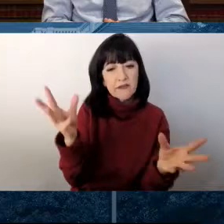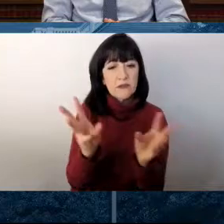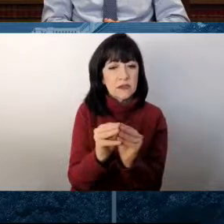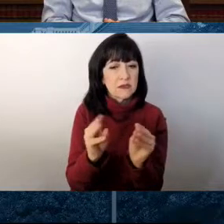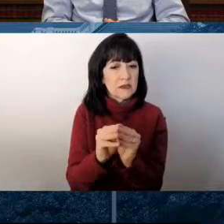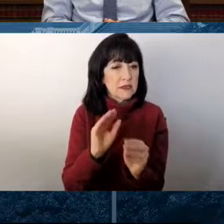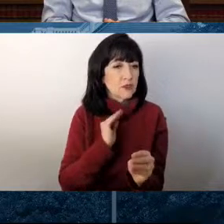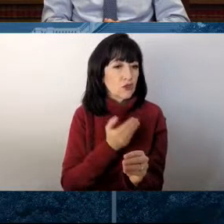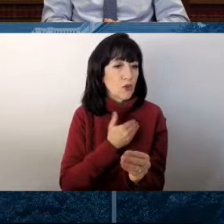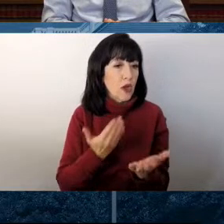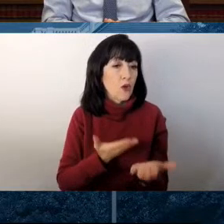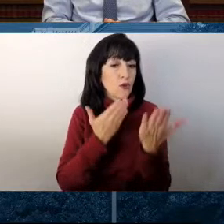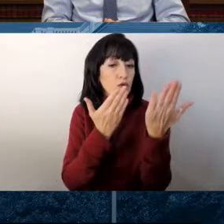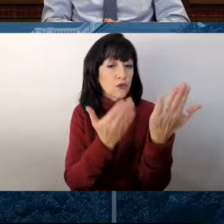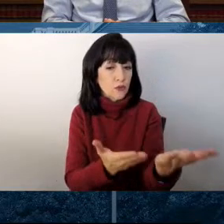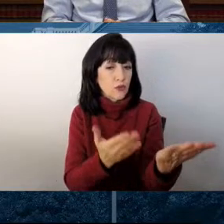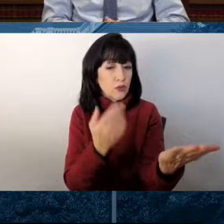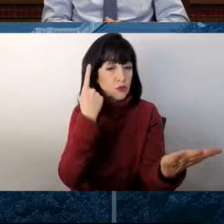the Wilmington